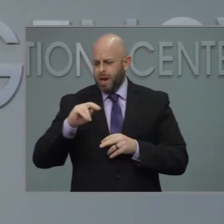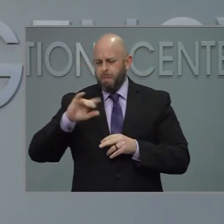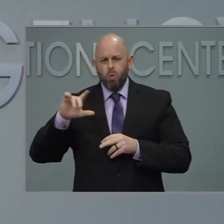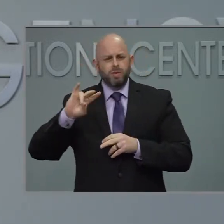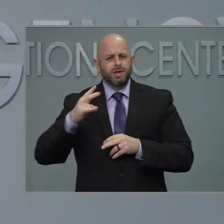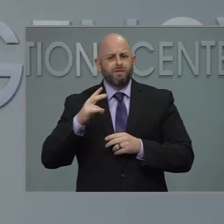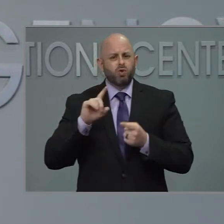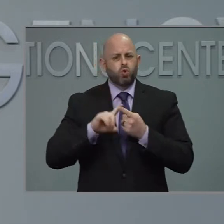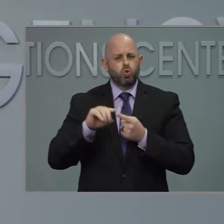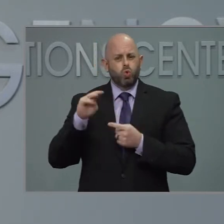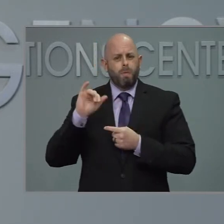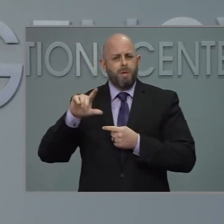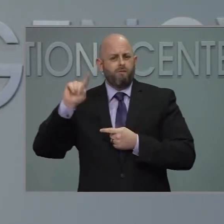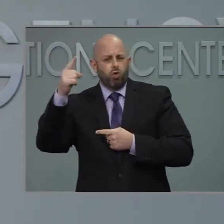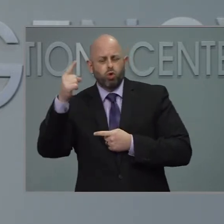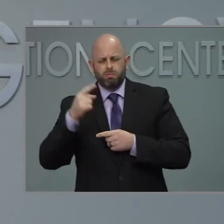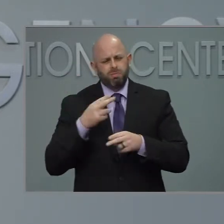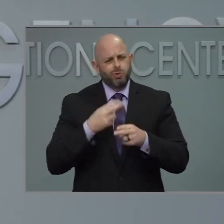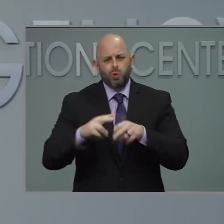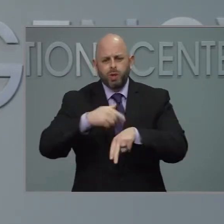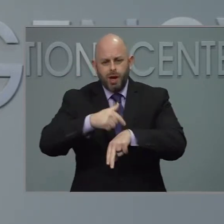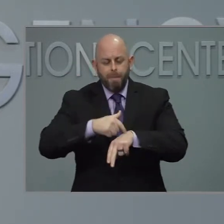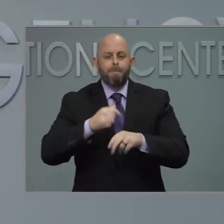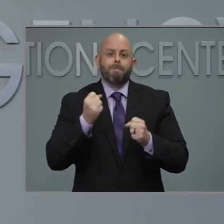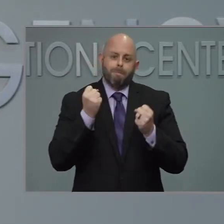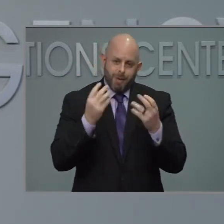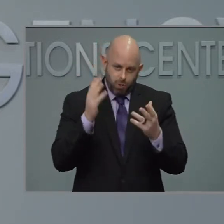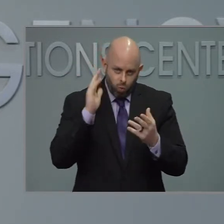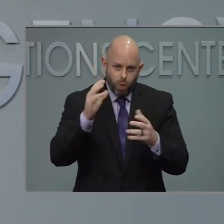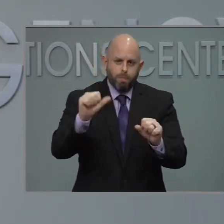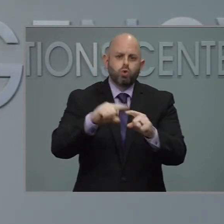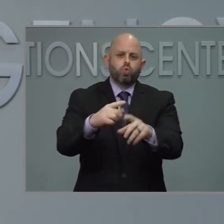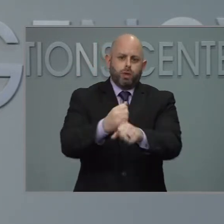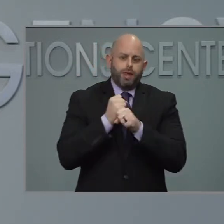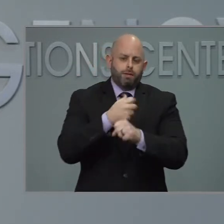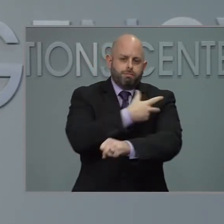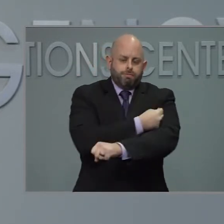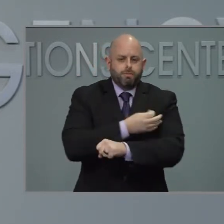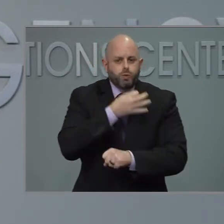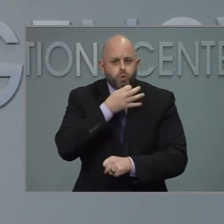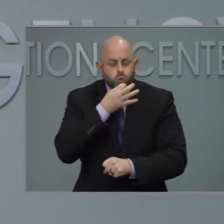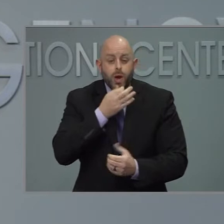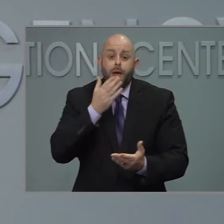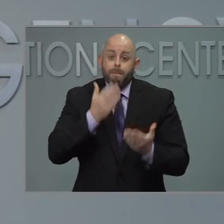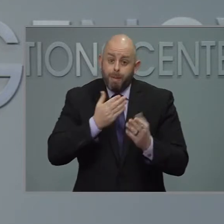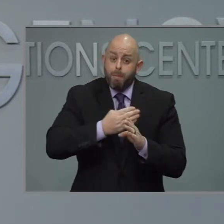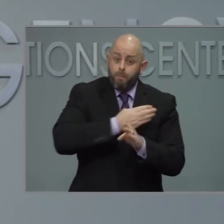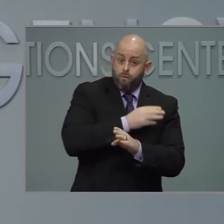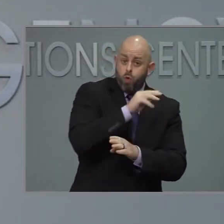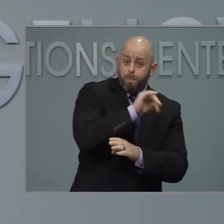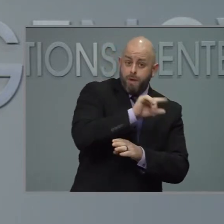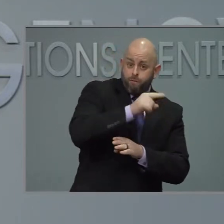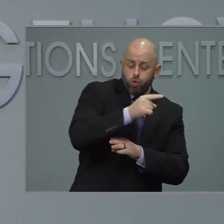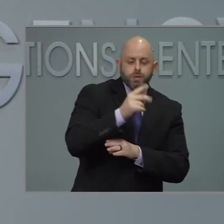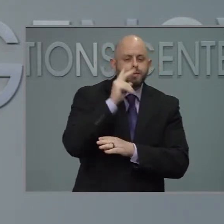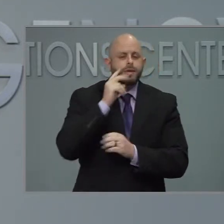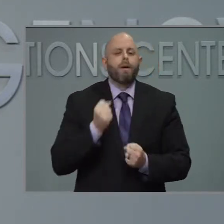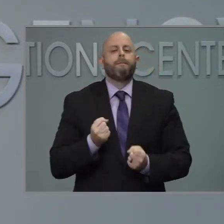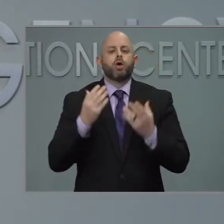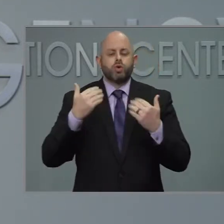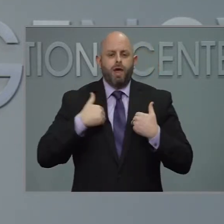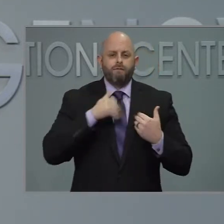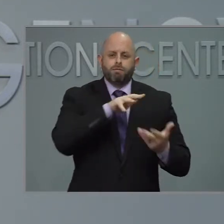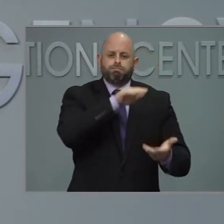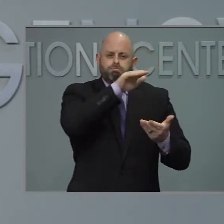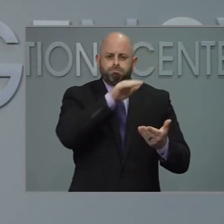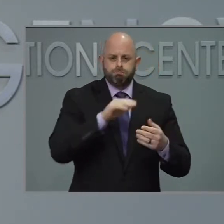the President Biden's May 1st deadline. And it may be possible that we can go even sooner than May 1st. We'll have to look at supply and demand and talk with our